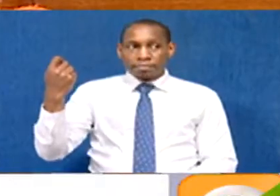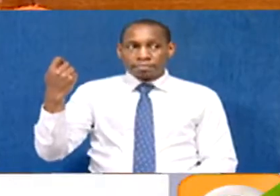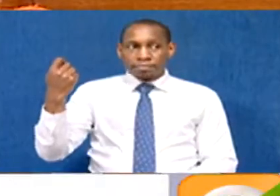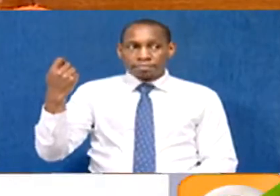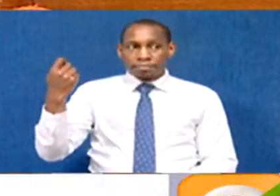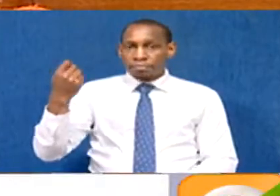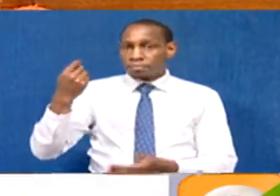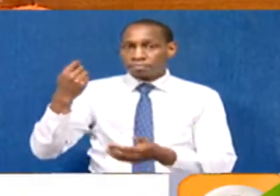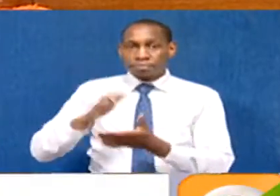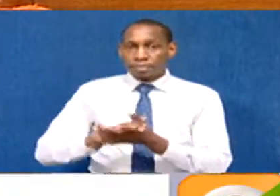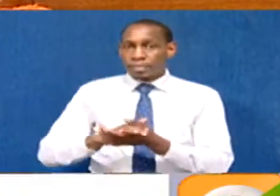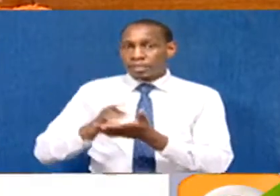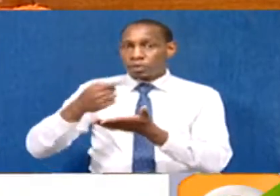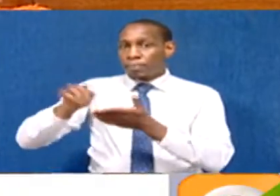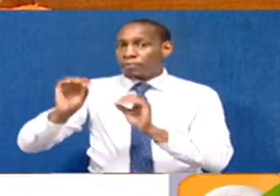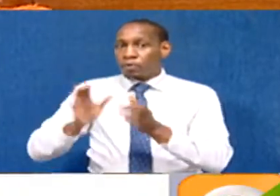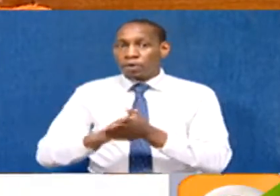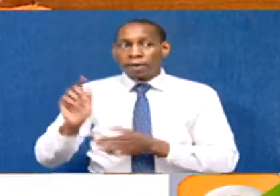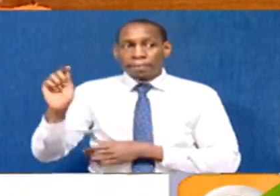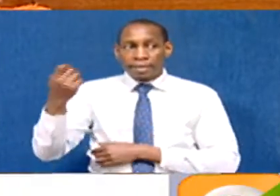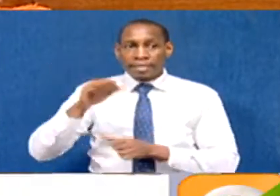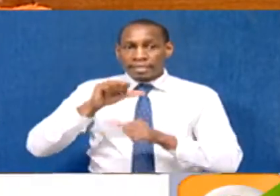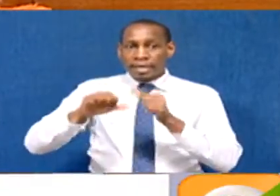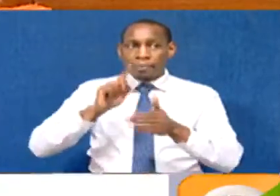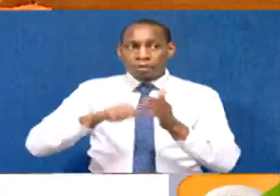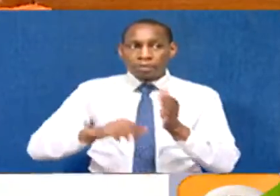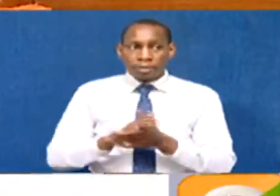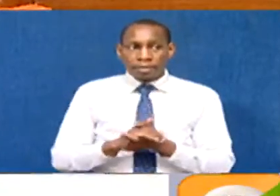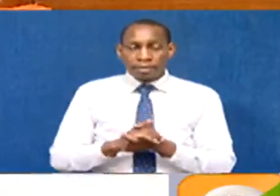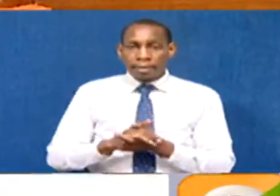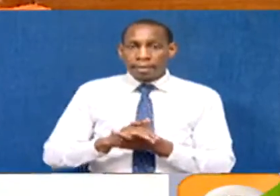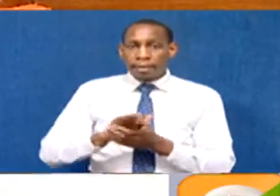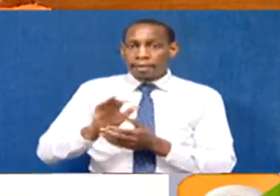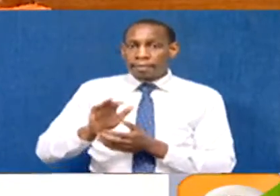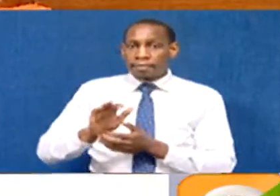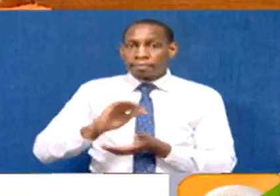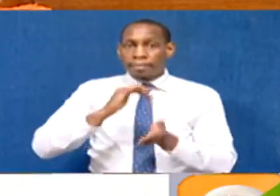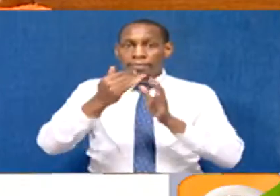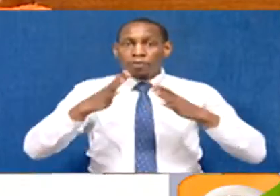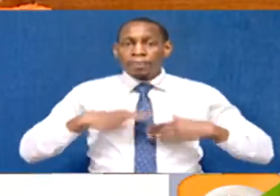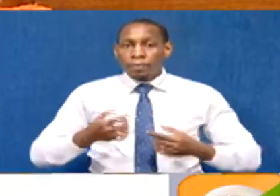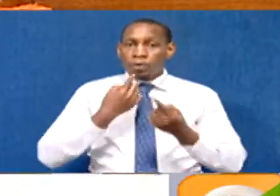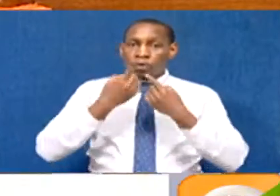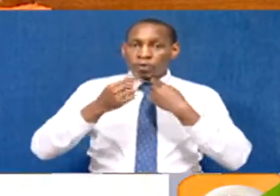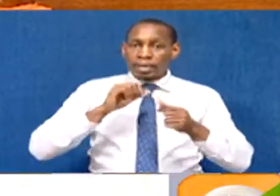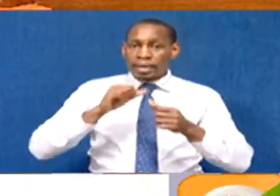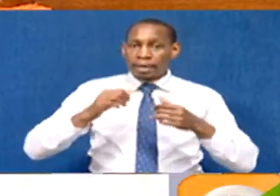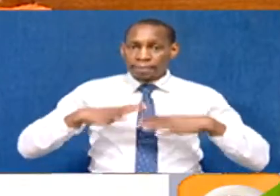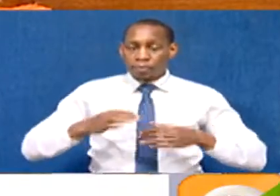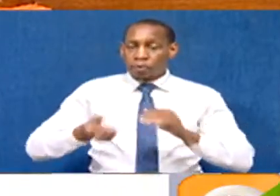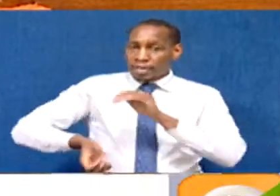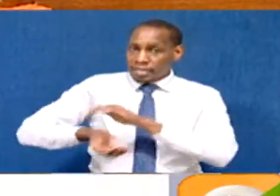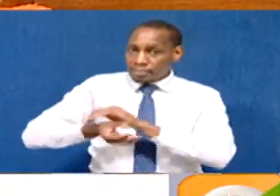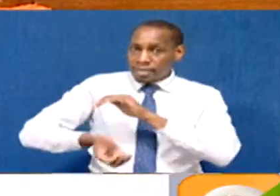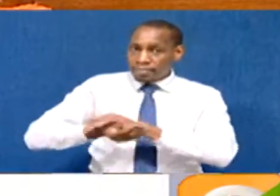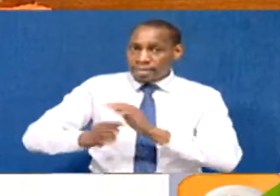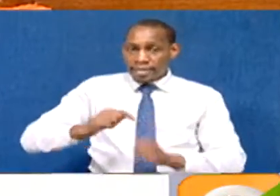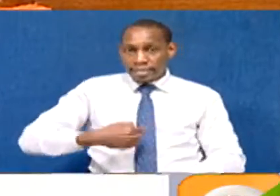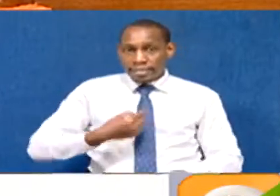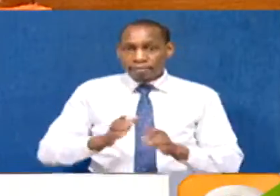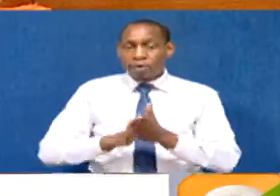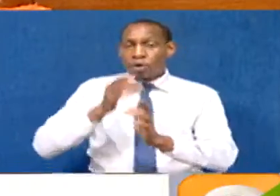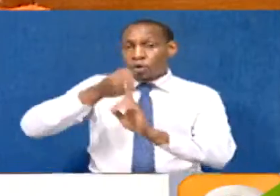about endorsement, Jeff. Presidency is about you going to the people, speaking with the people, explaining yourself, setting